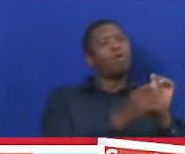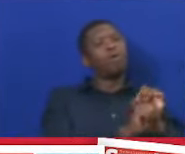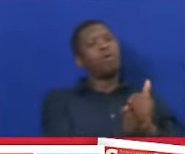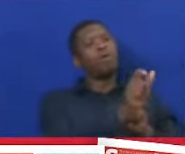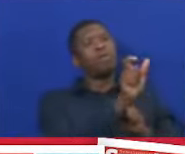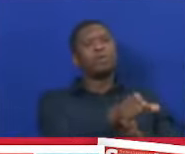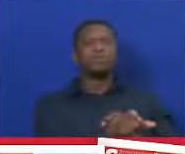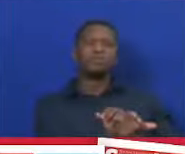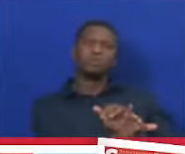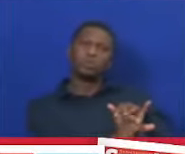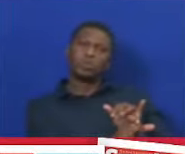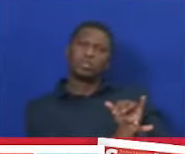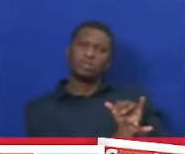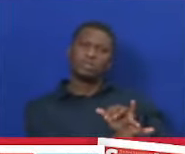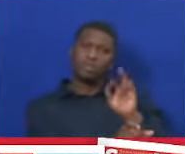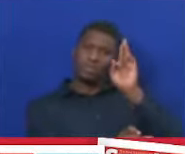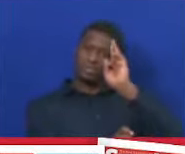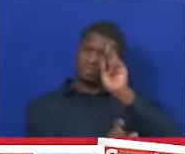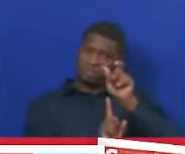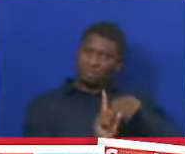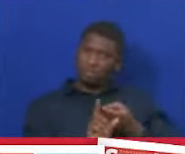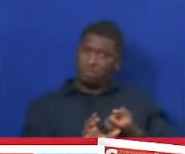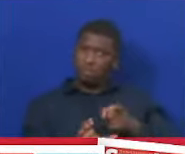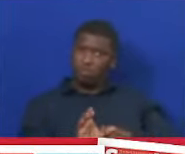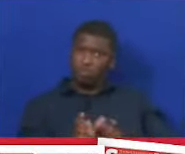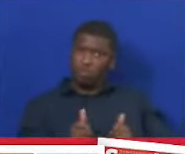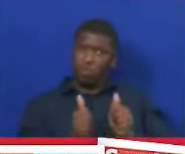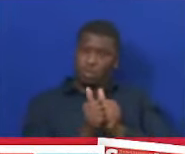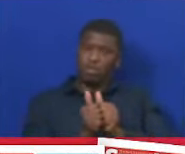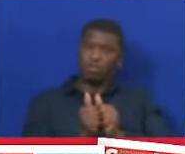you and the commander at the STF offices.